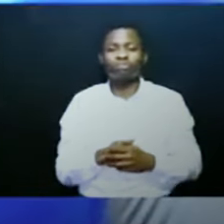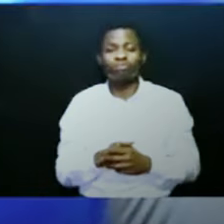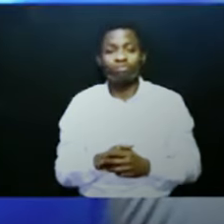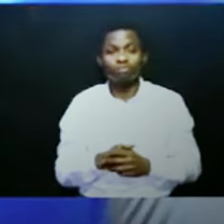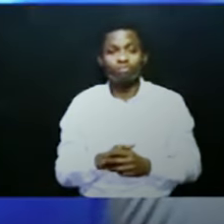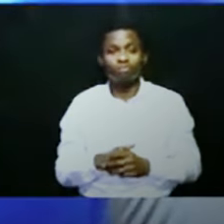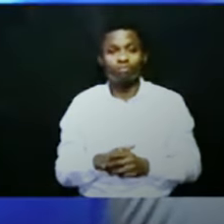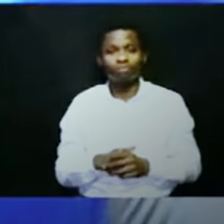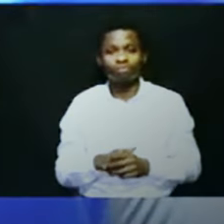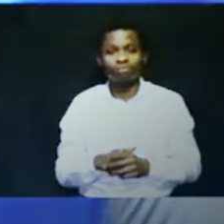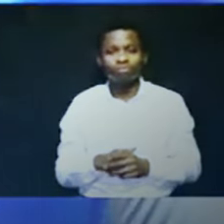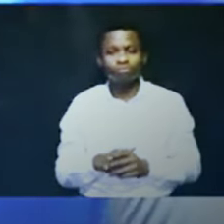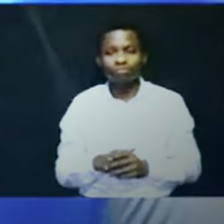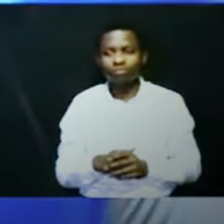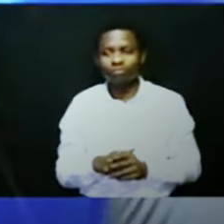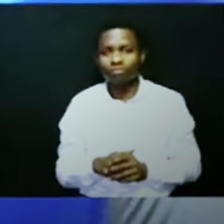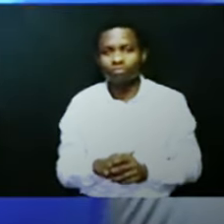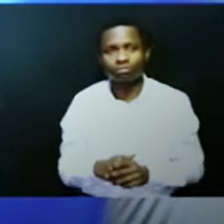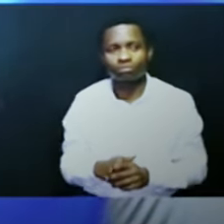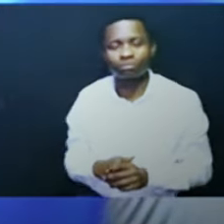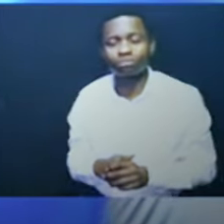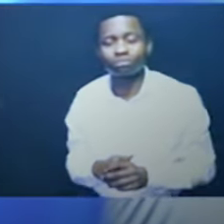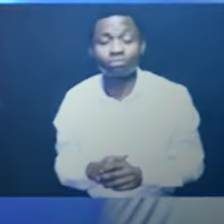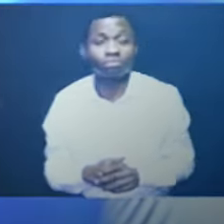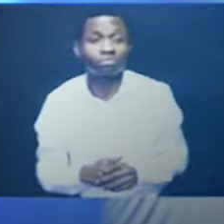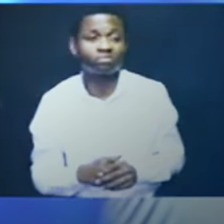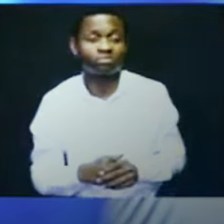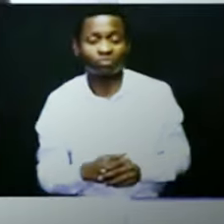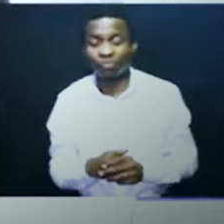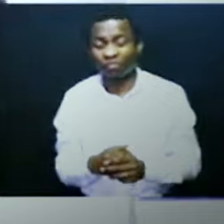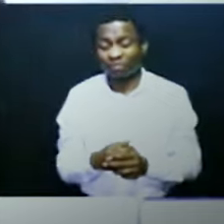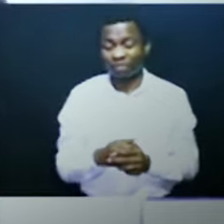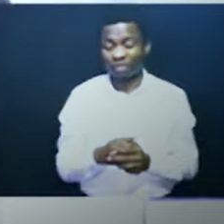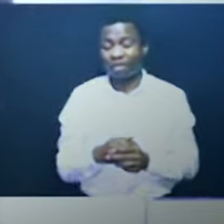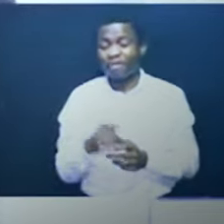bluff. It's misleading.